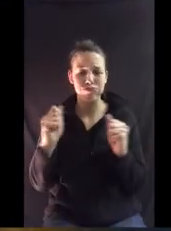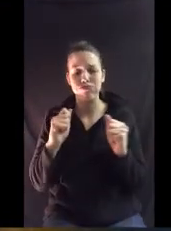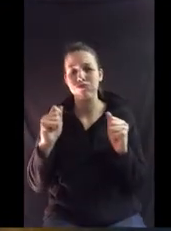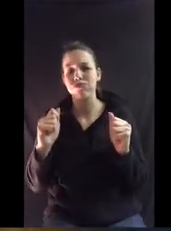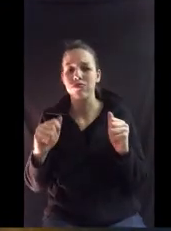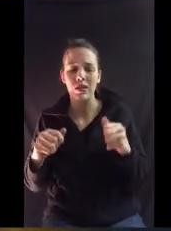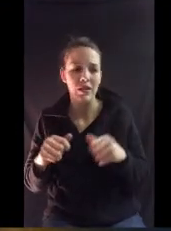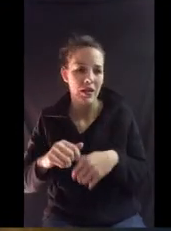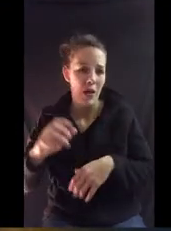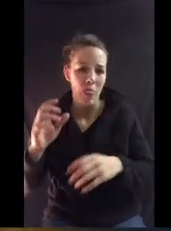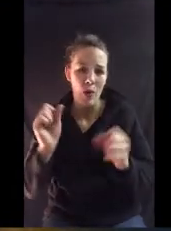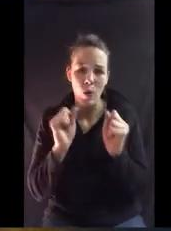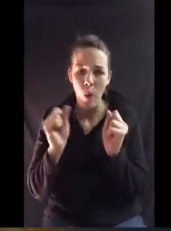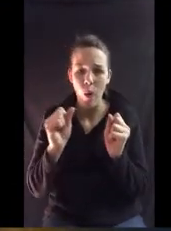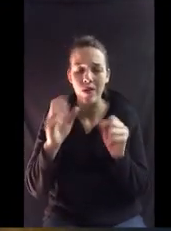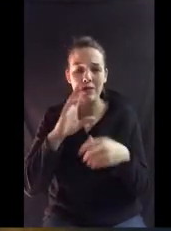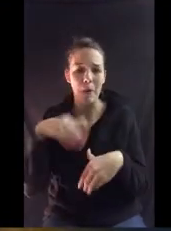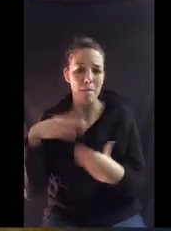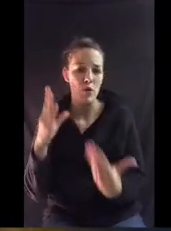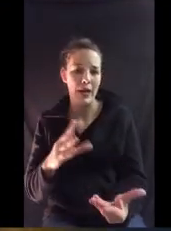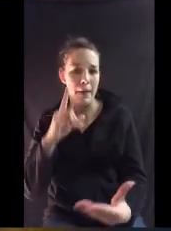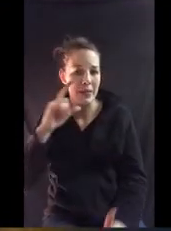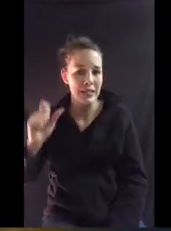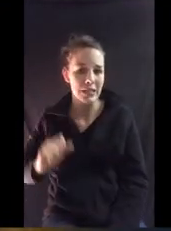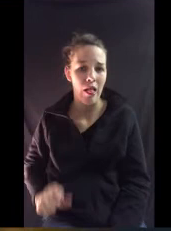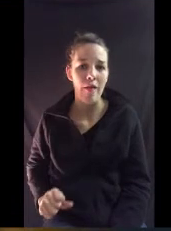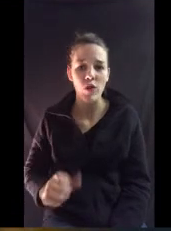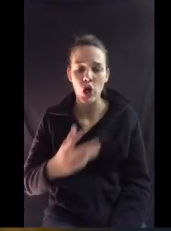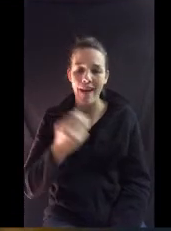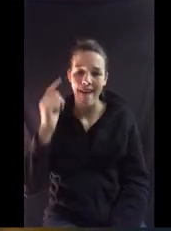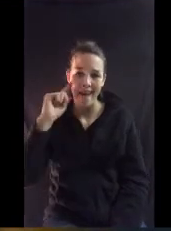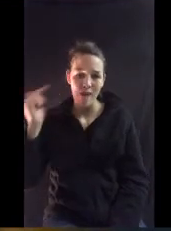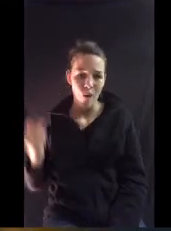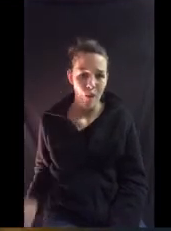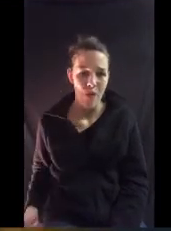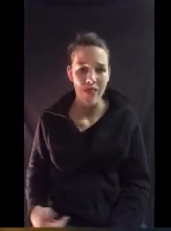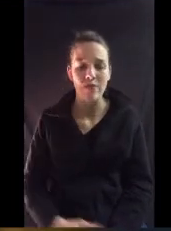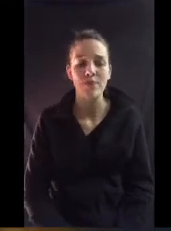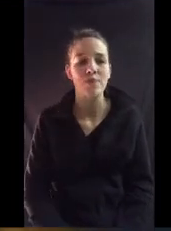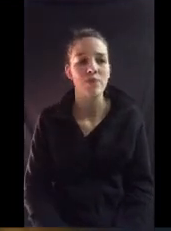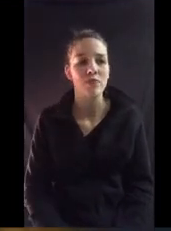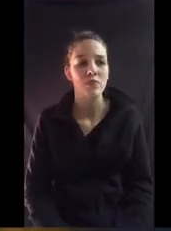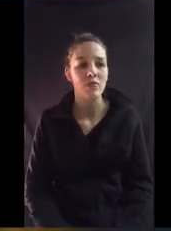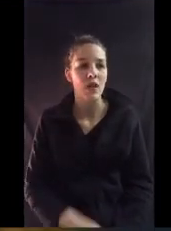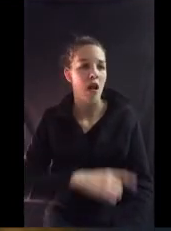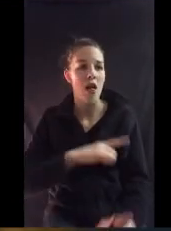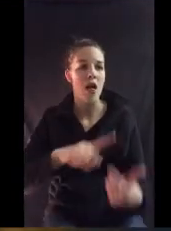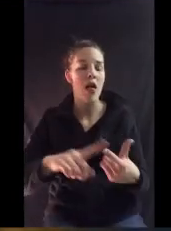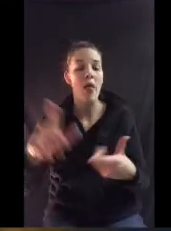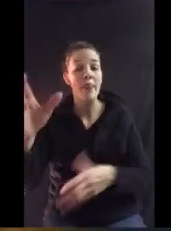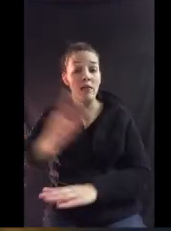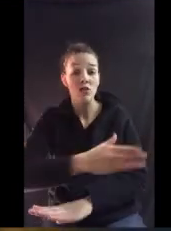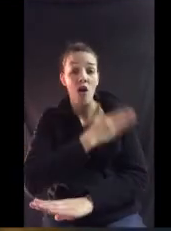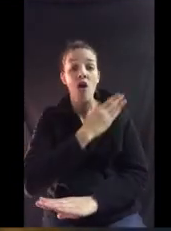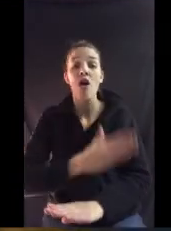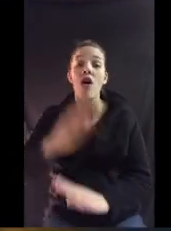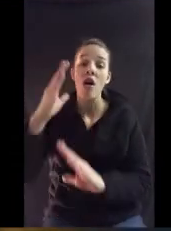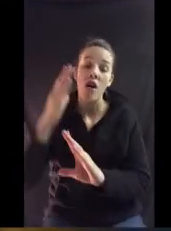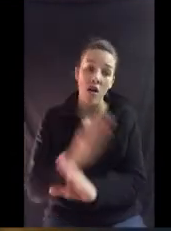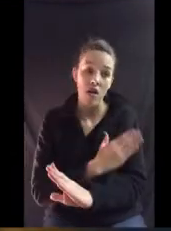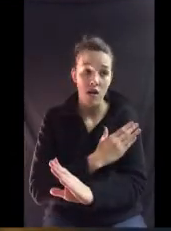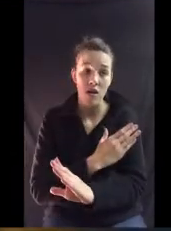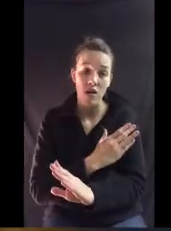who shivers in the cold. We must bring him silver and gold." And